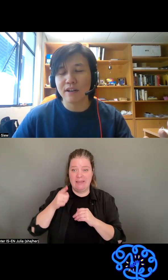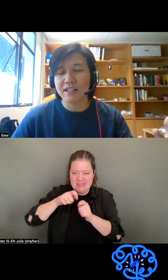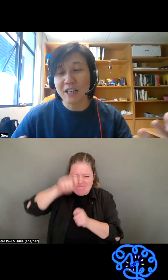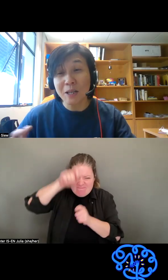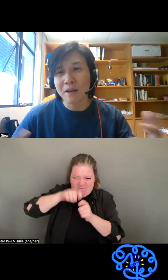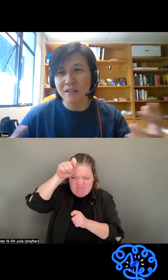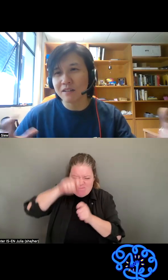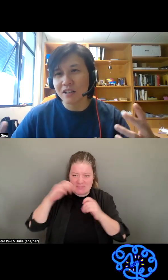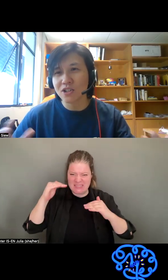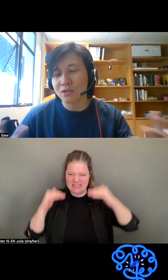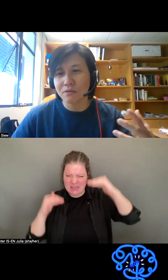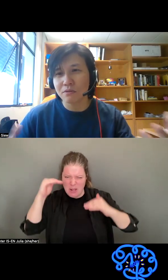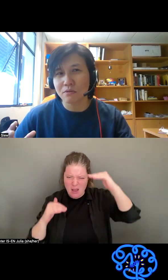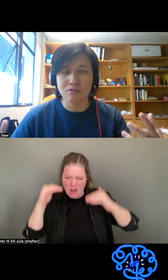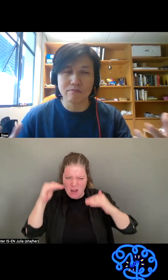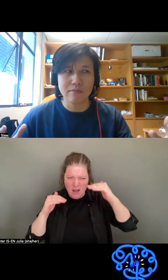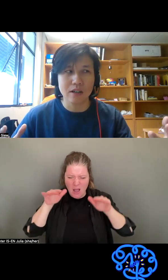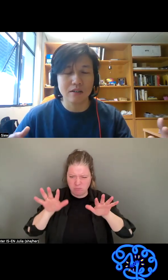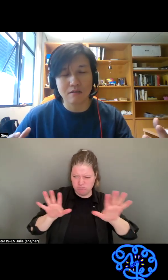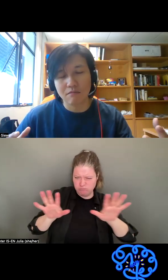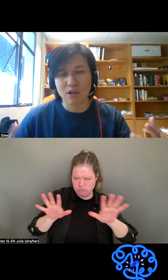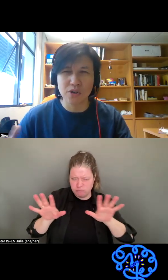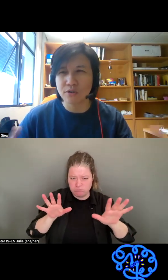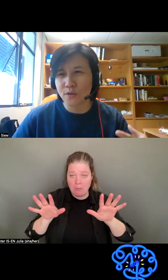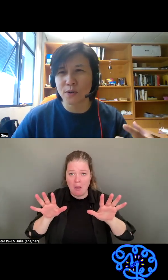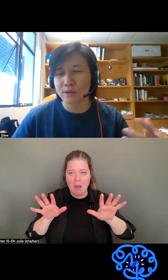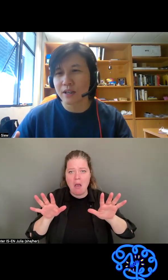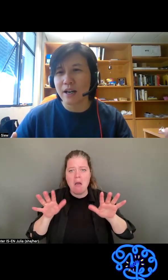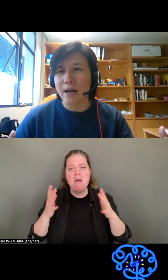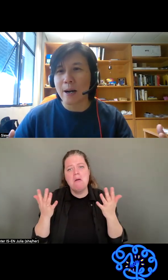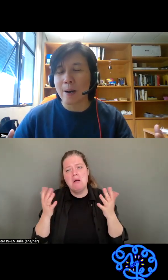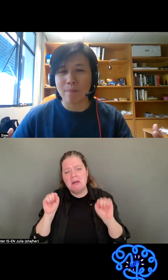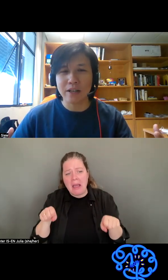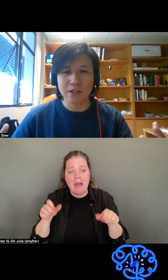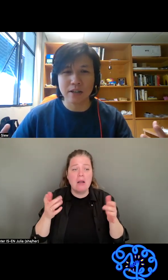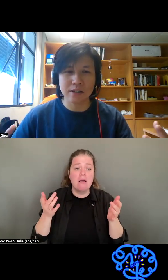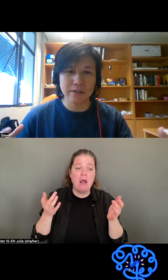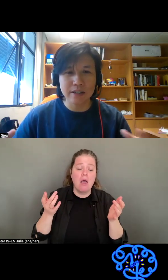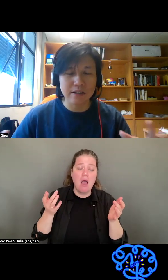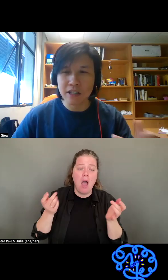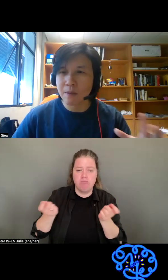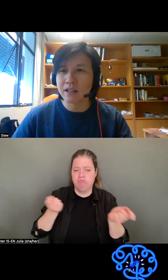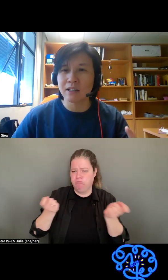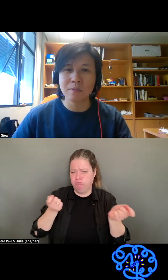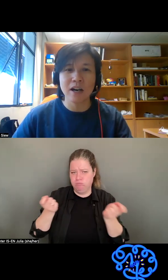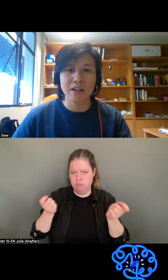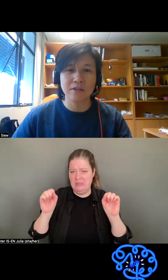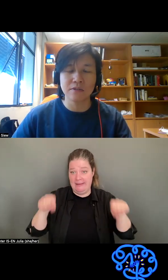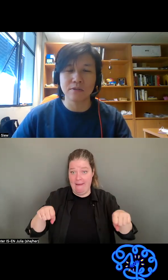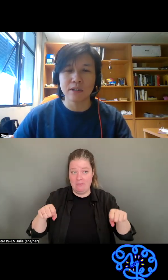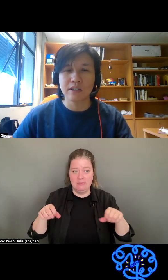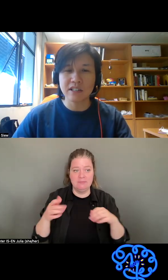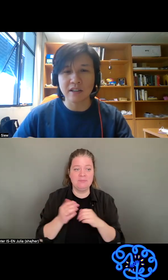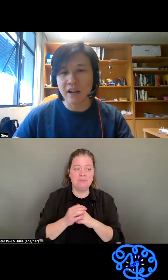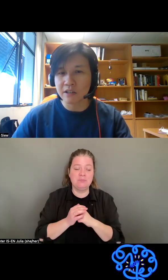of as independent things to control for. And so that does make it a little bit hard